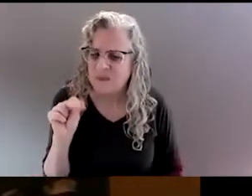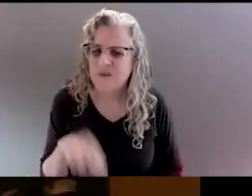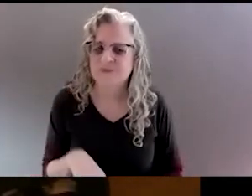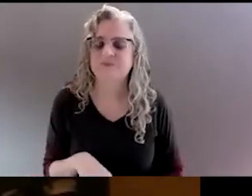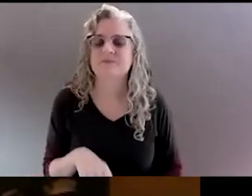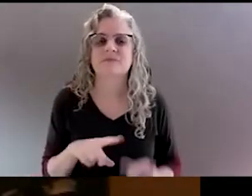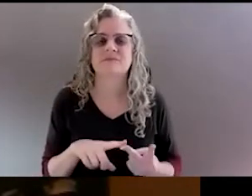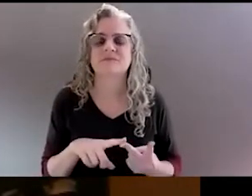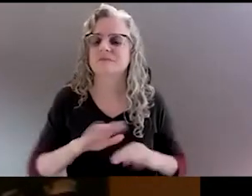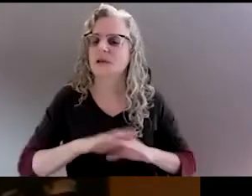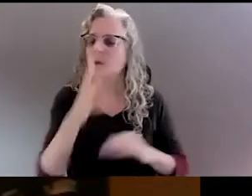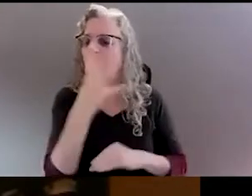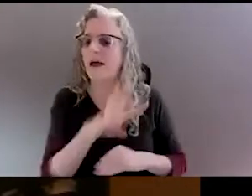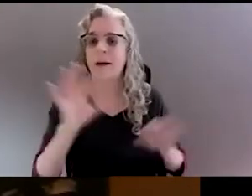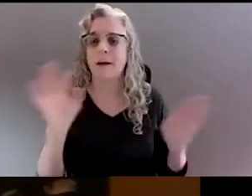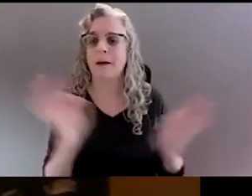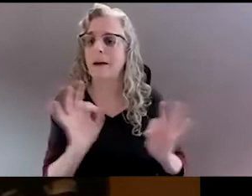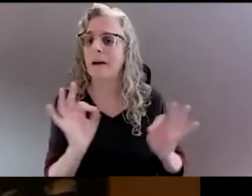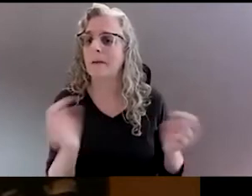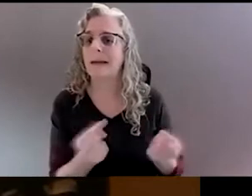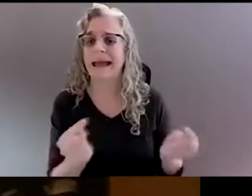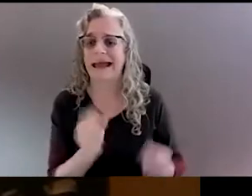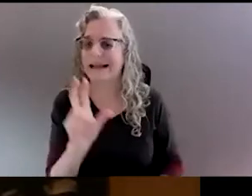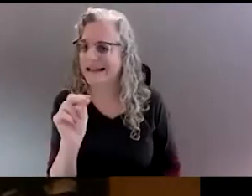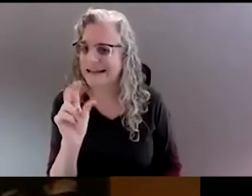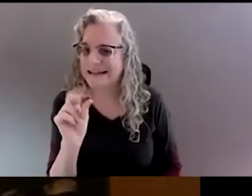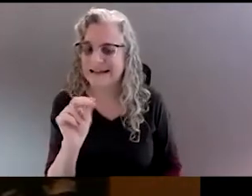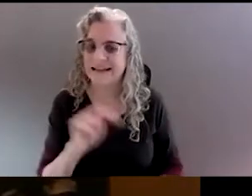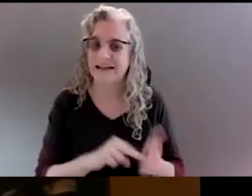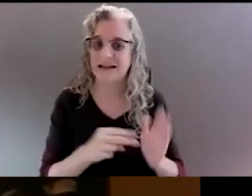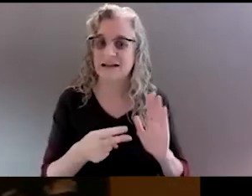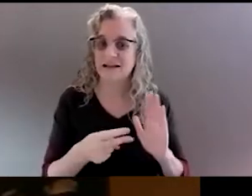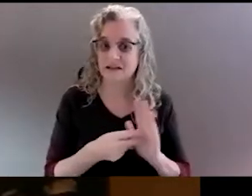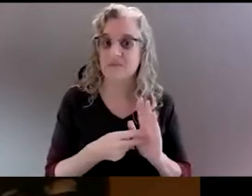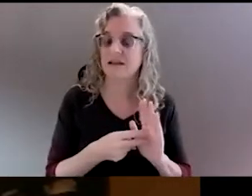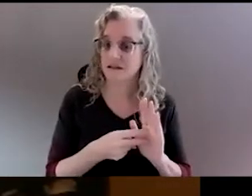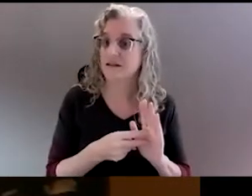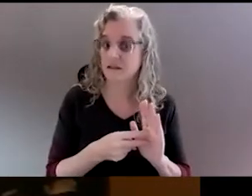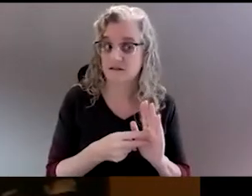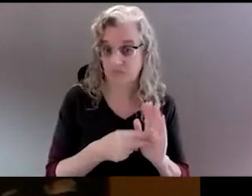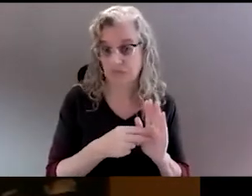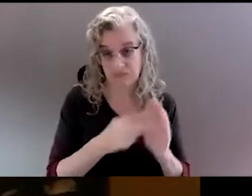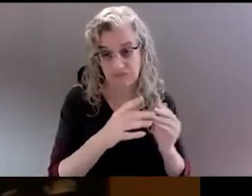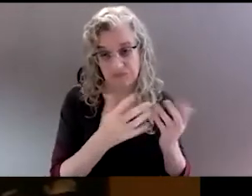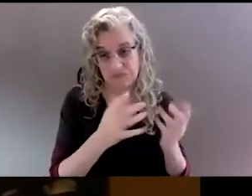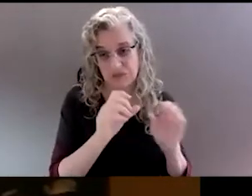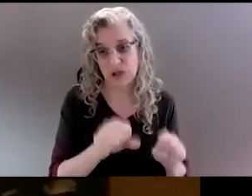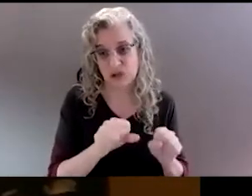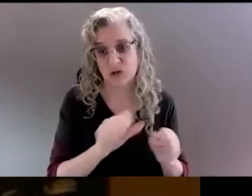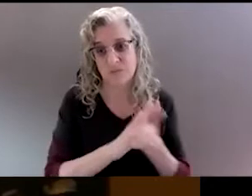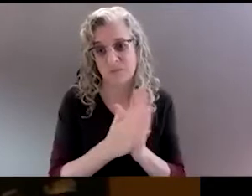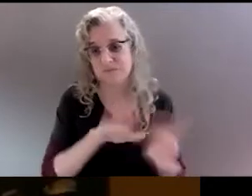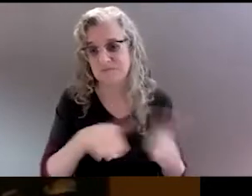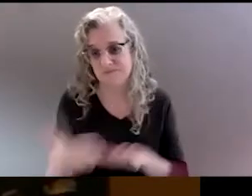ends up happening is that this leads to higher mortality rates. So I have that lived experience that I can tell